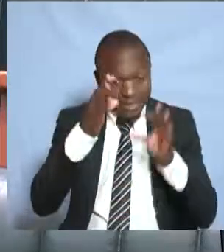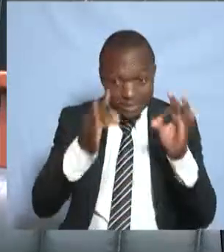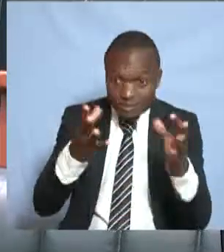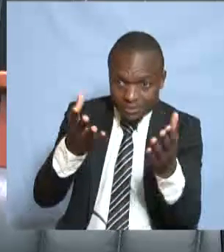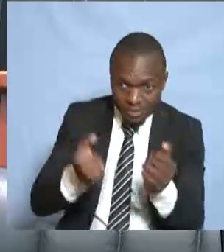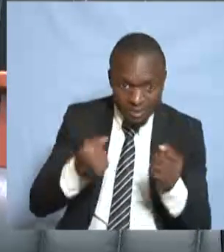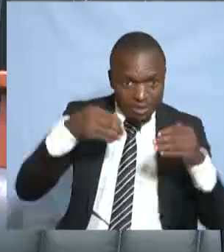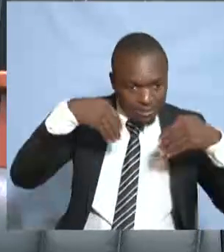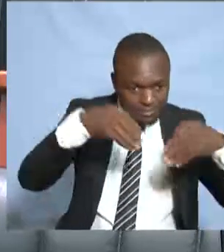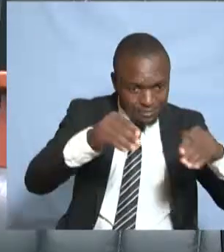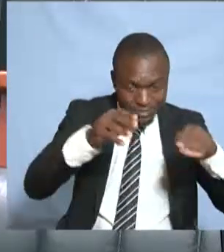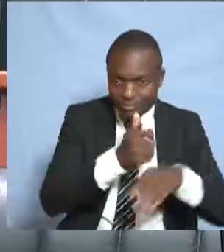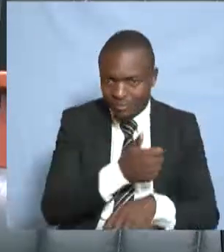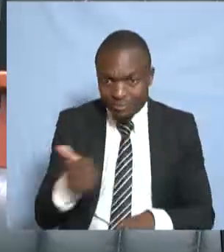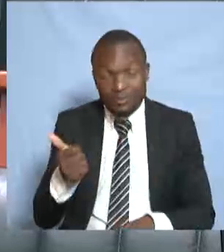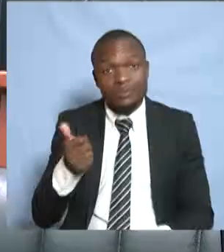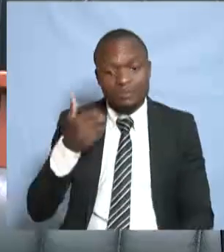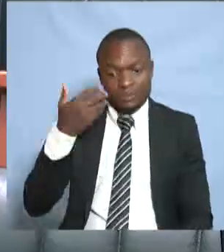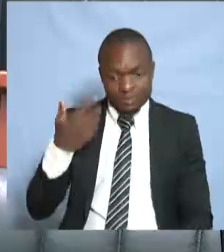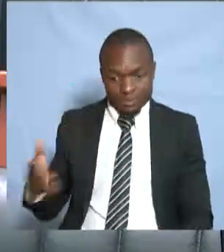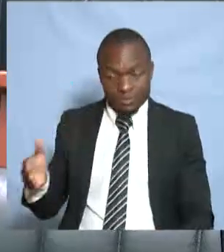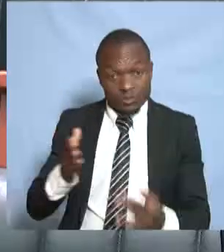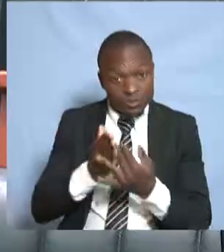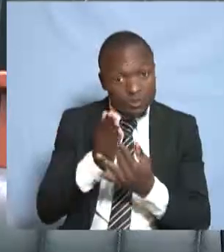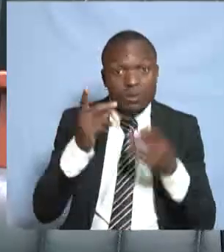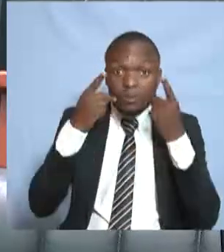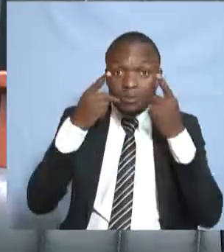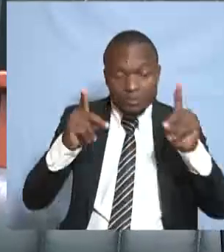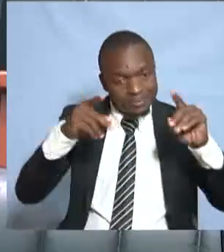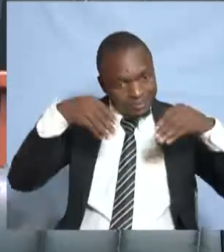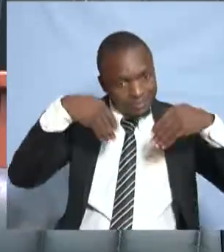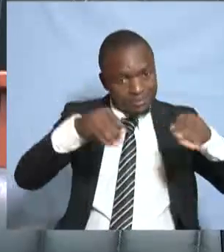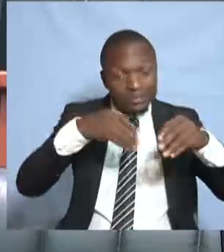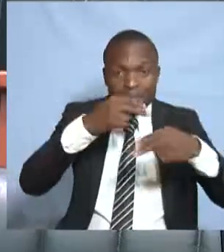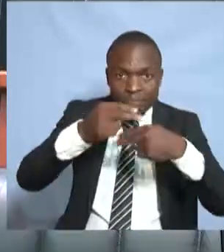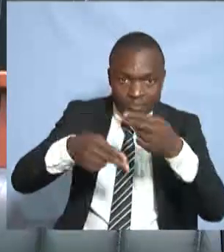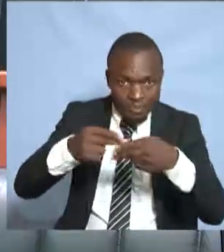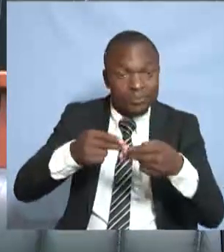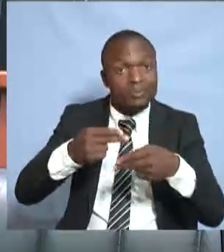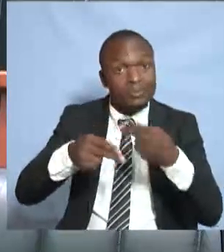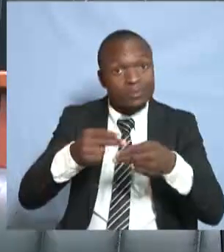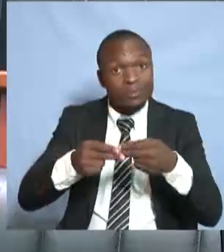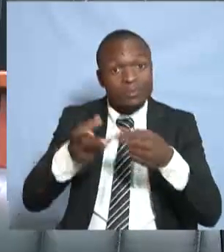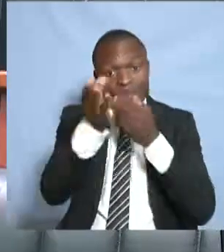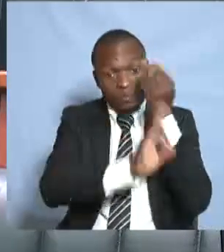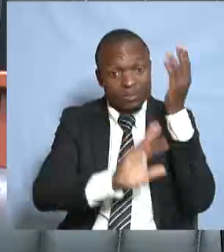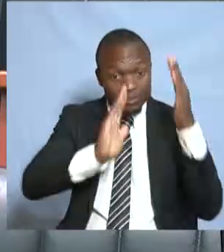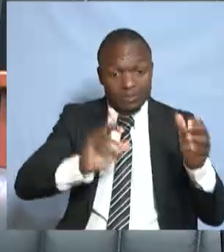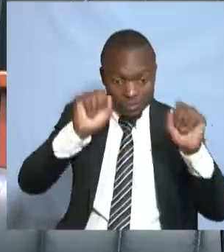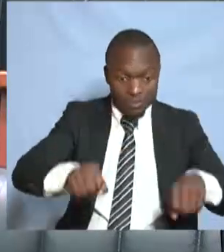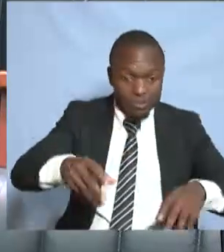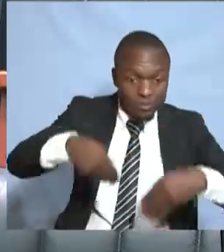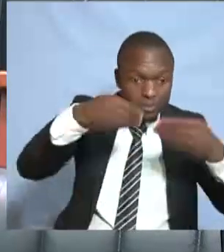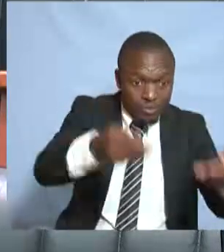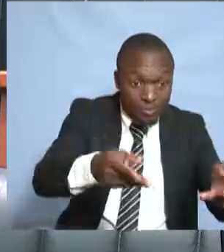want to sell any item through public auction, because a public auction simply means even a foreigner can offer. If